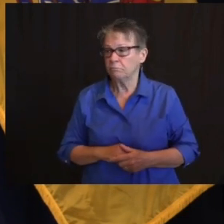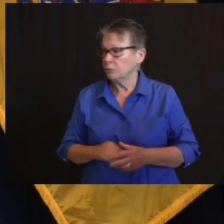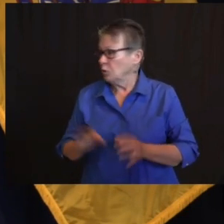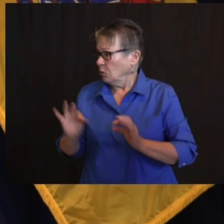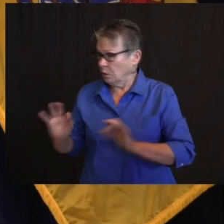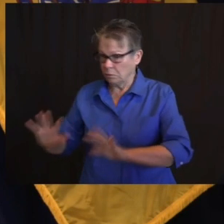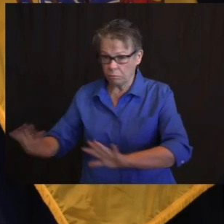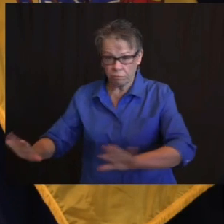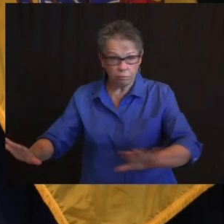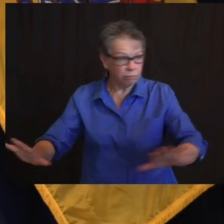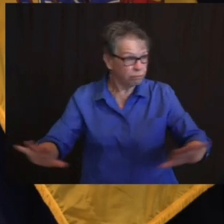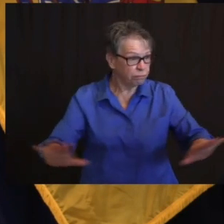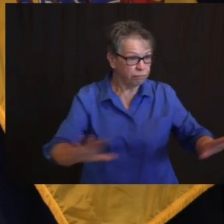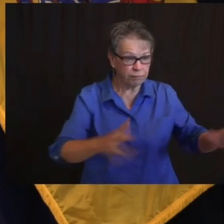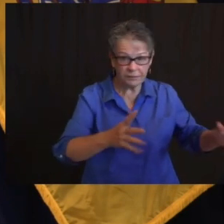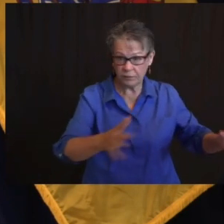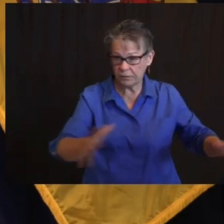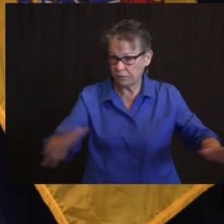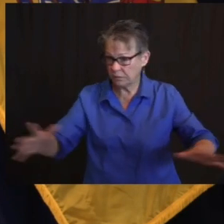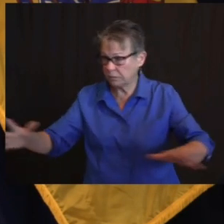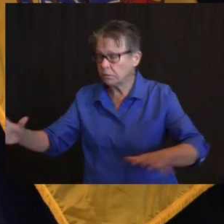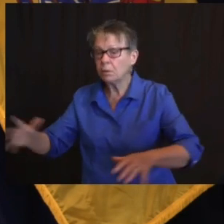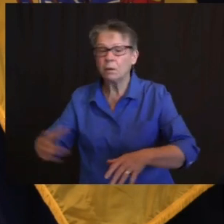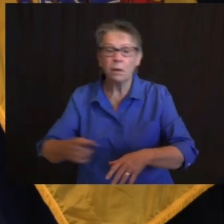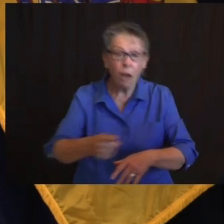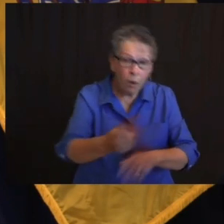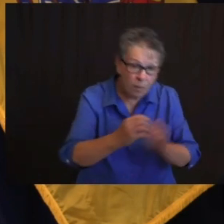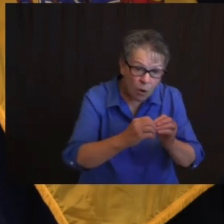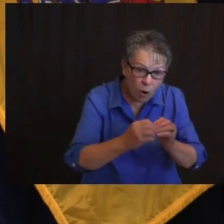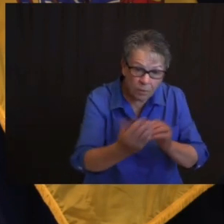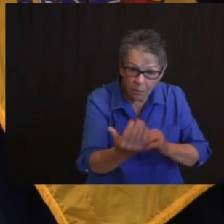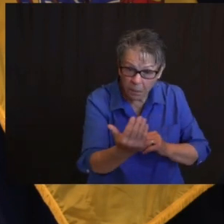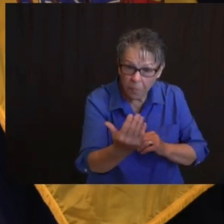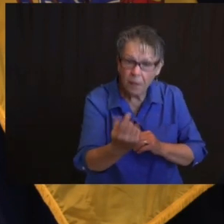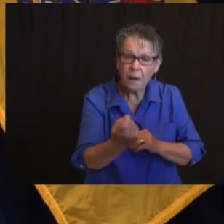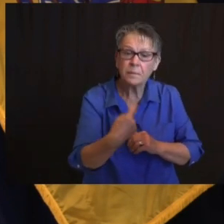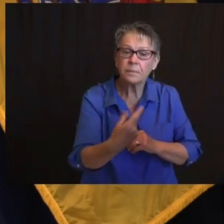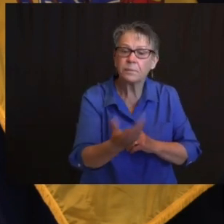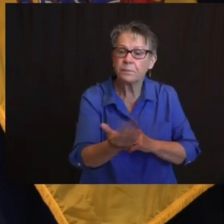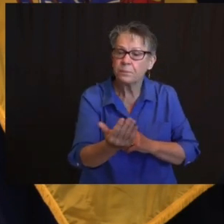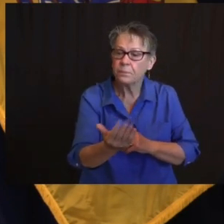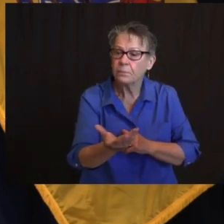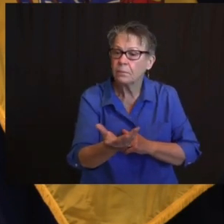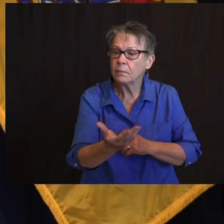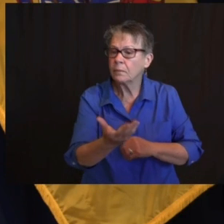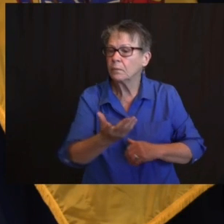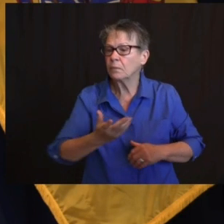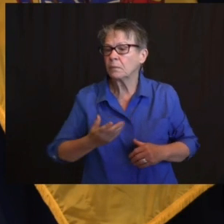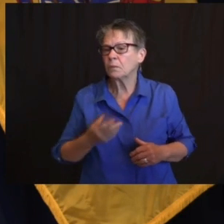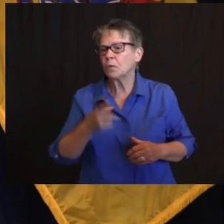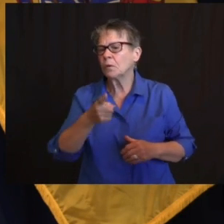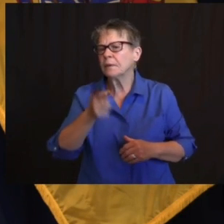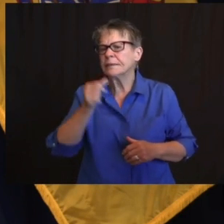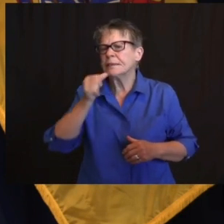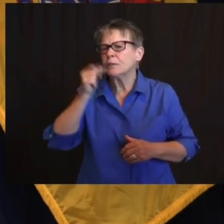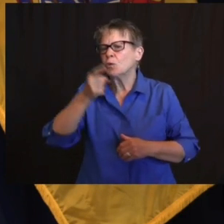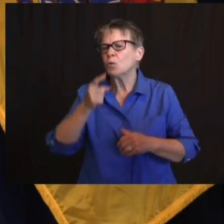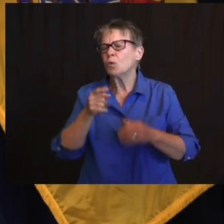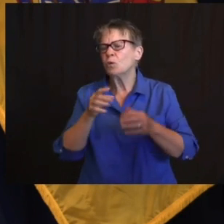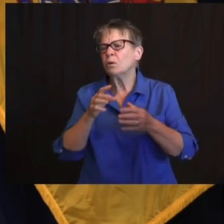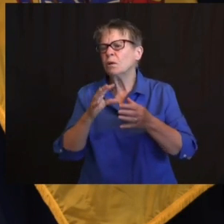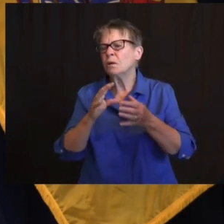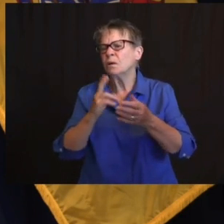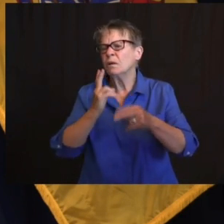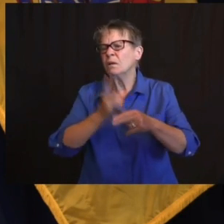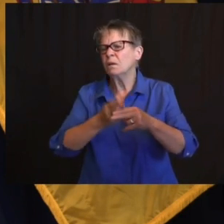sec. Good afternoon. Hey, good afternoon, Governor. Yesterday, you guys talked quite a bit about the rise of